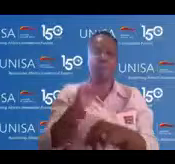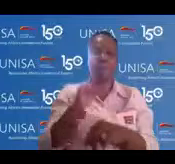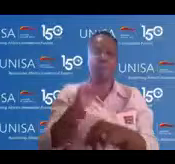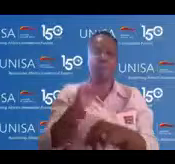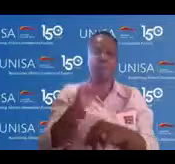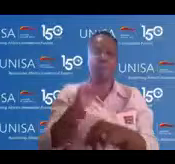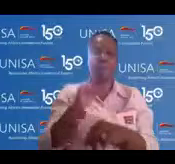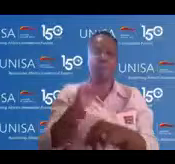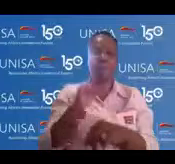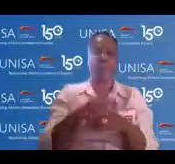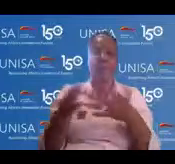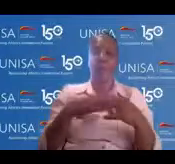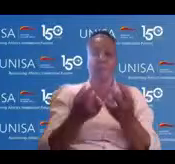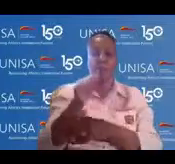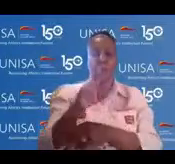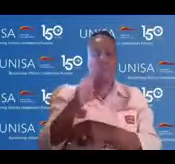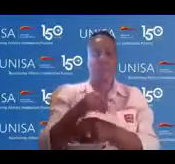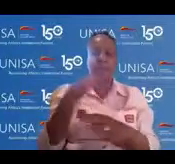send an email to